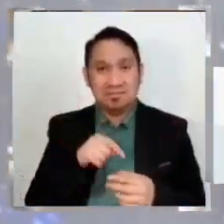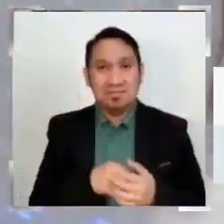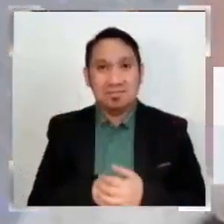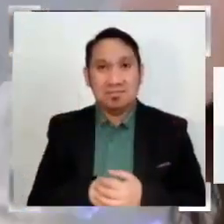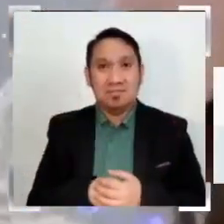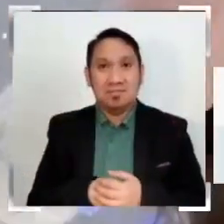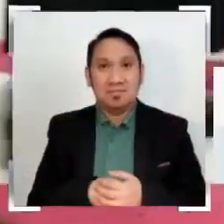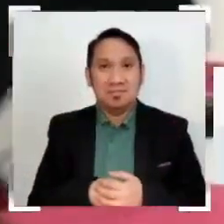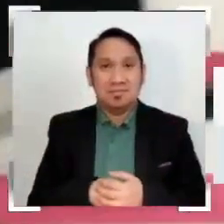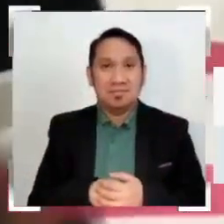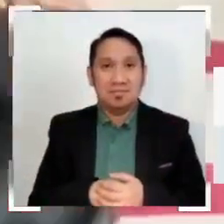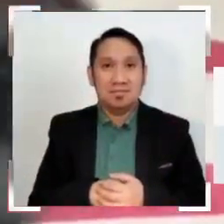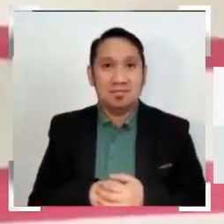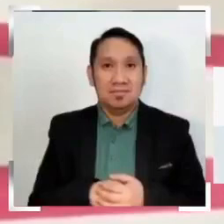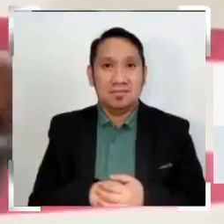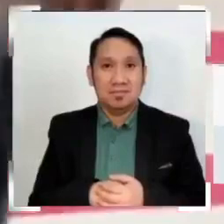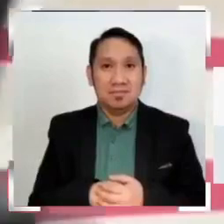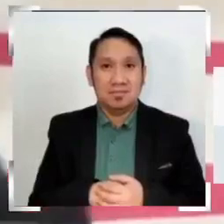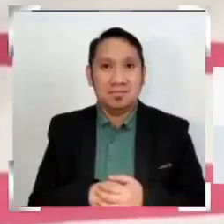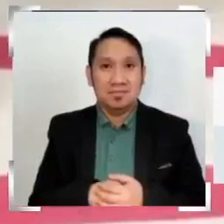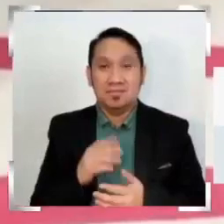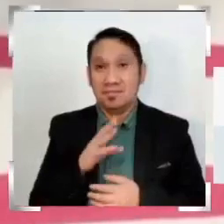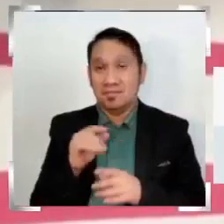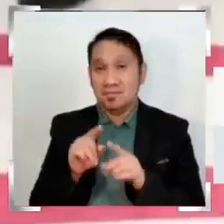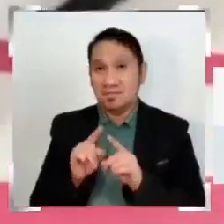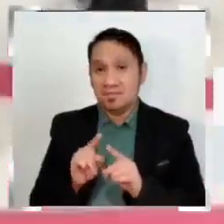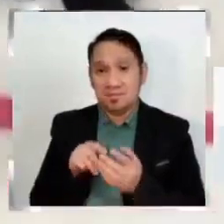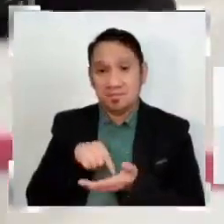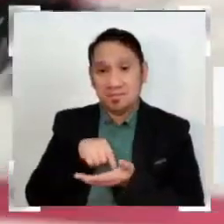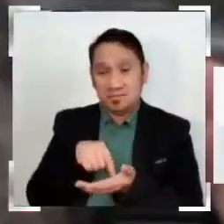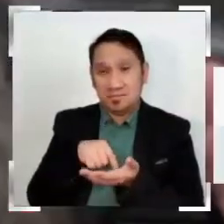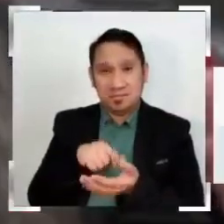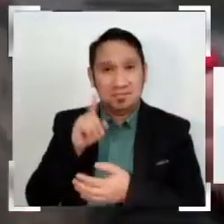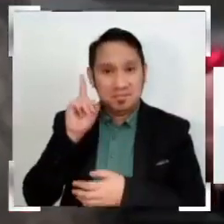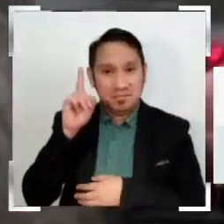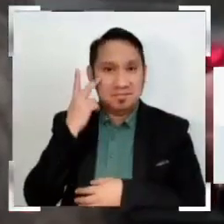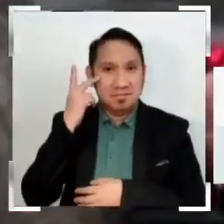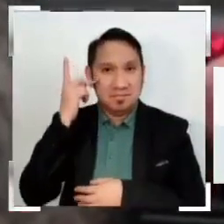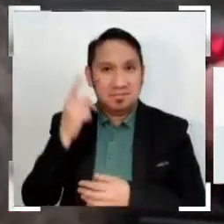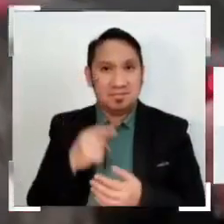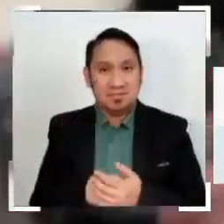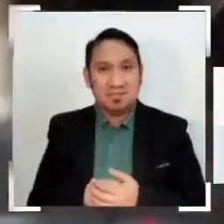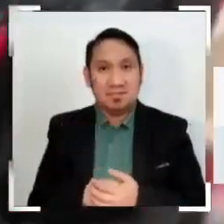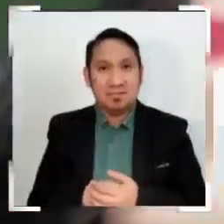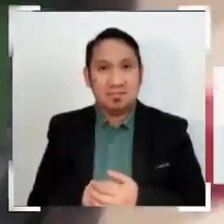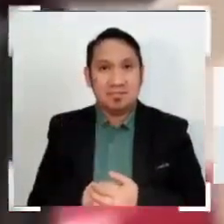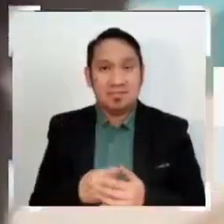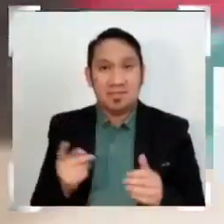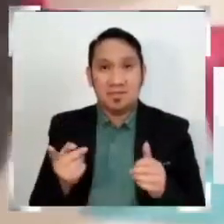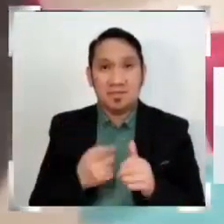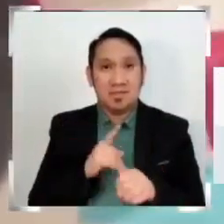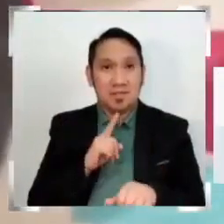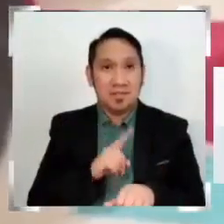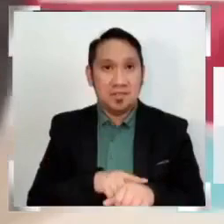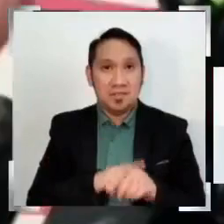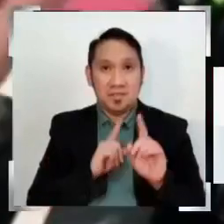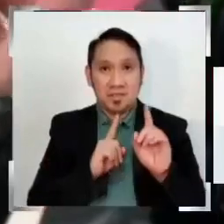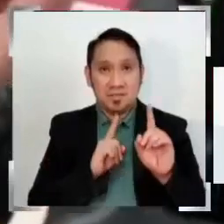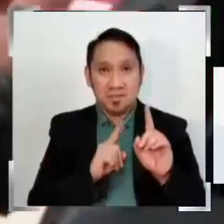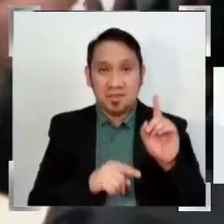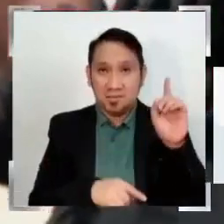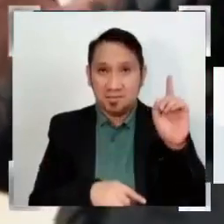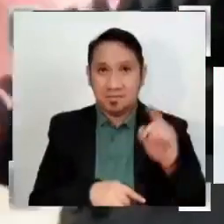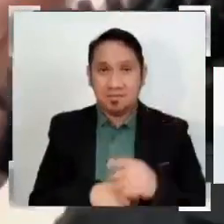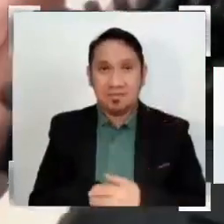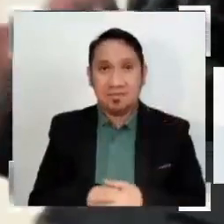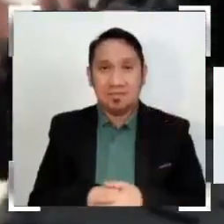and Anne Hathaway. Present din ang model na si Gigi Hadid. First time Met Gala attendee na si Blackpink member Jennie and